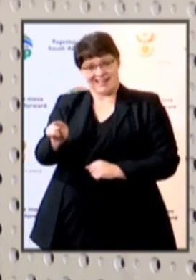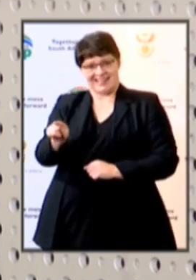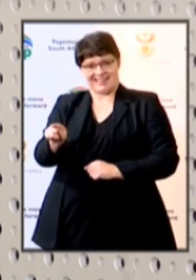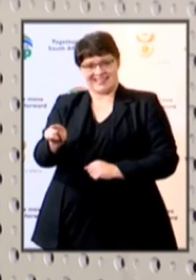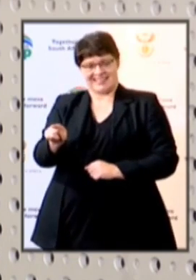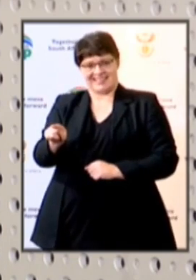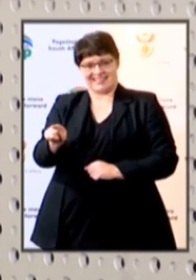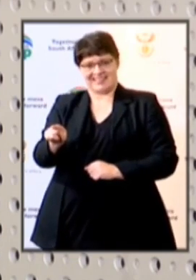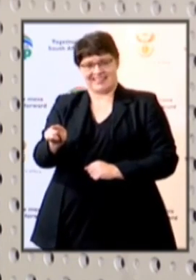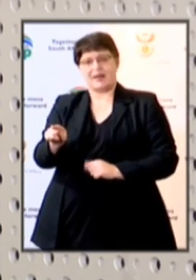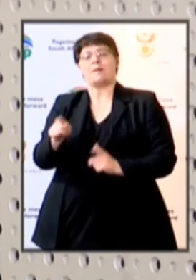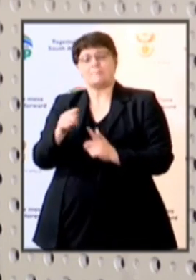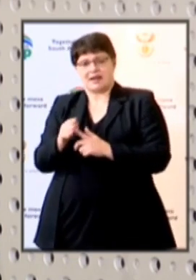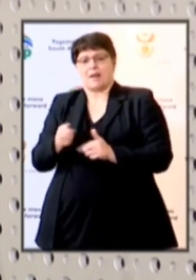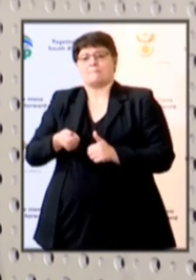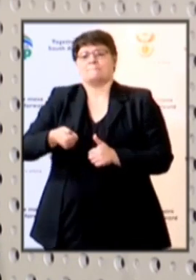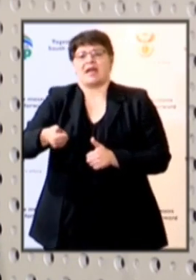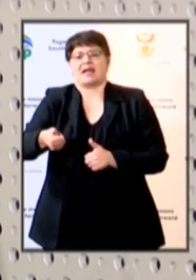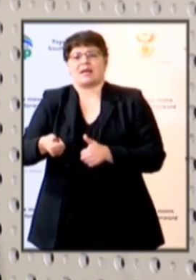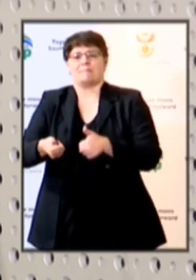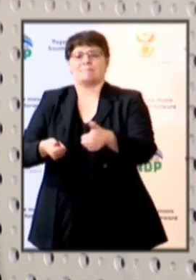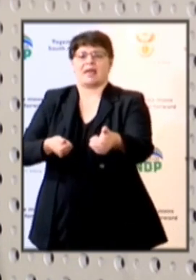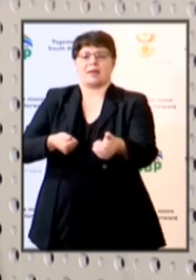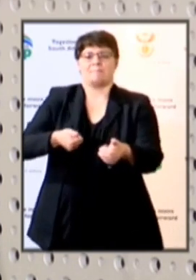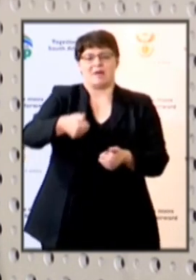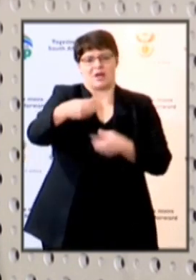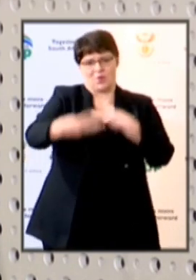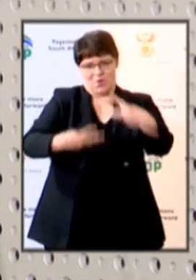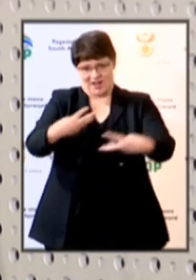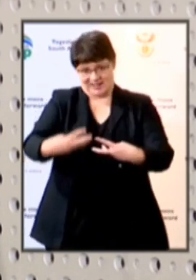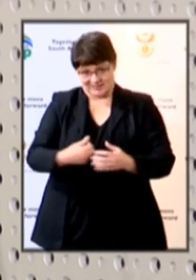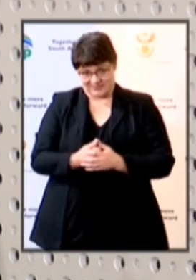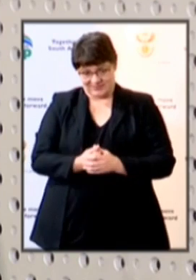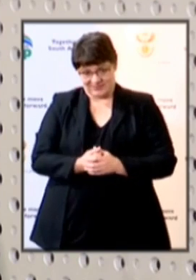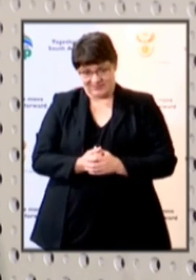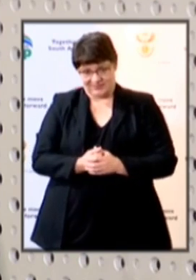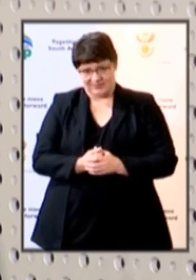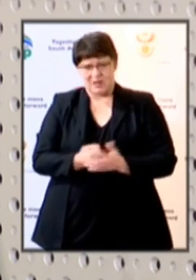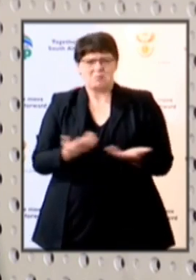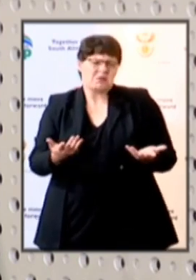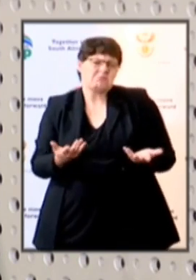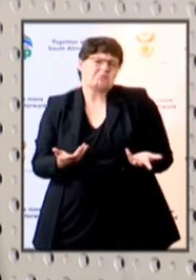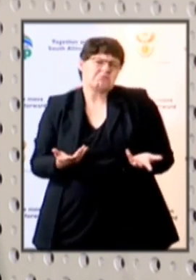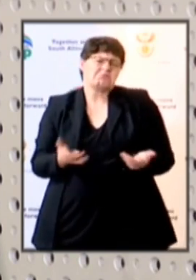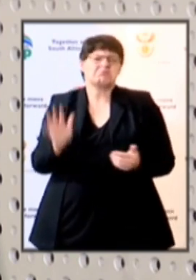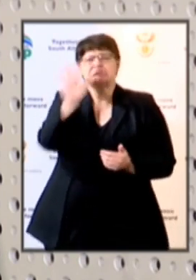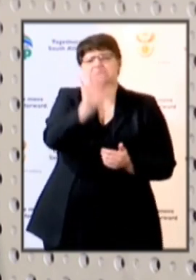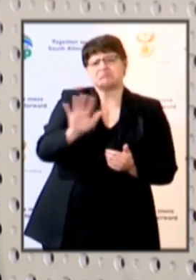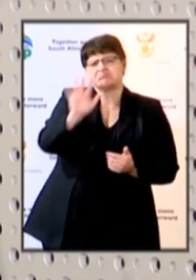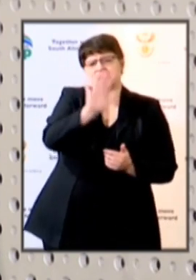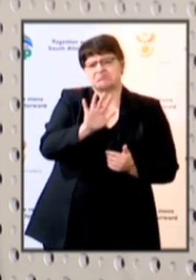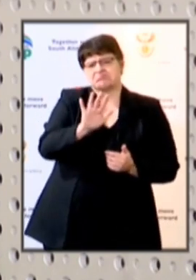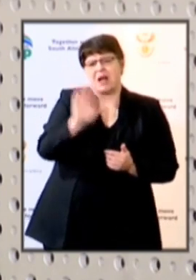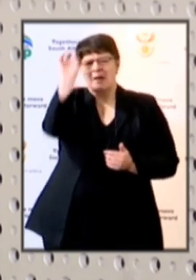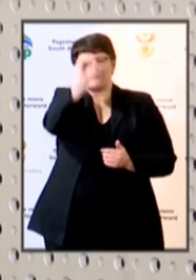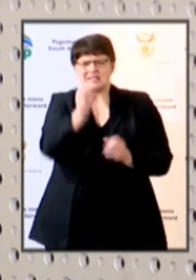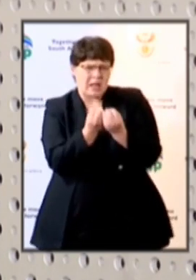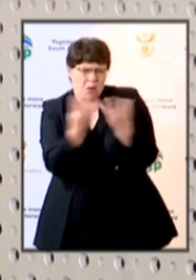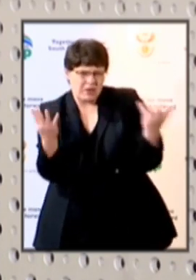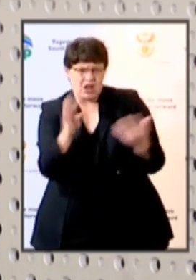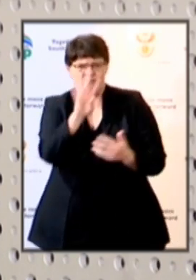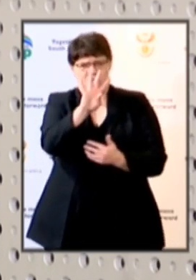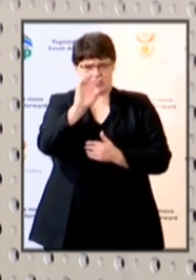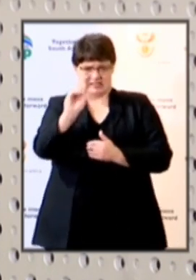in phased ways, be back at work. That's just over 40%, depending on the final list